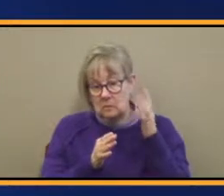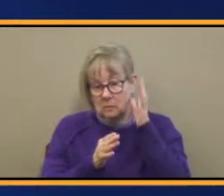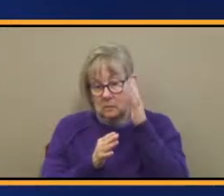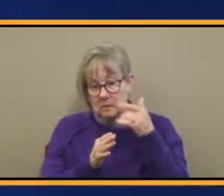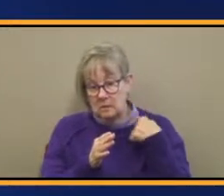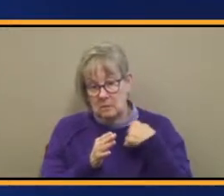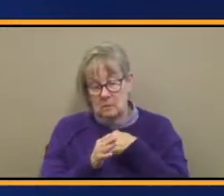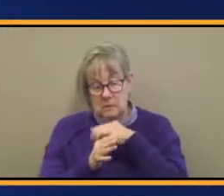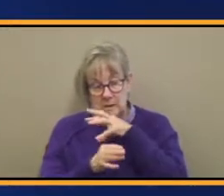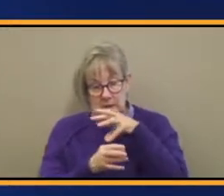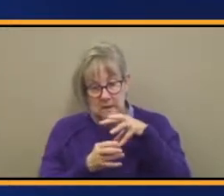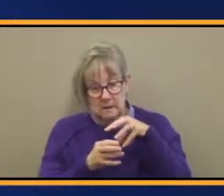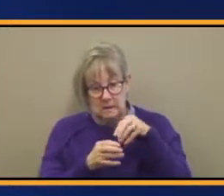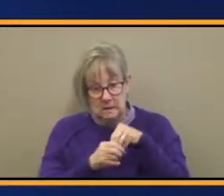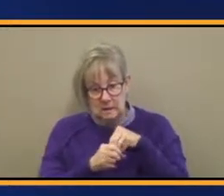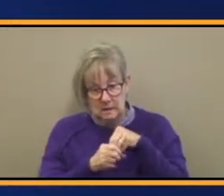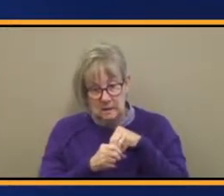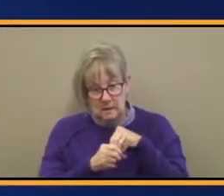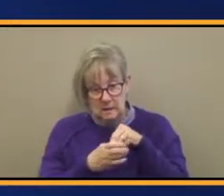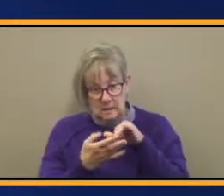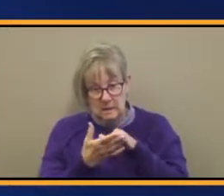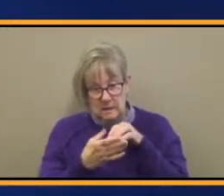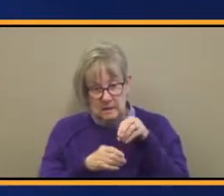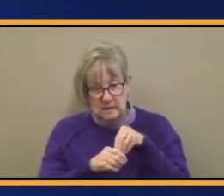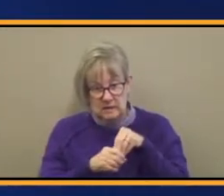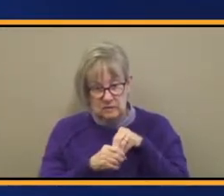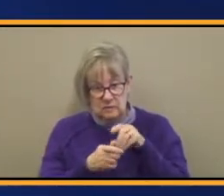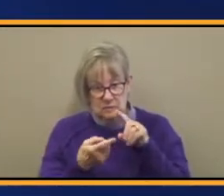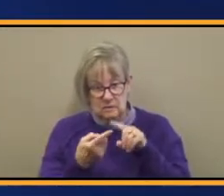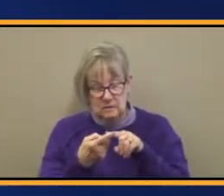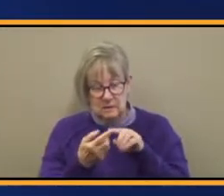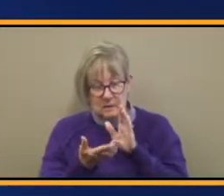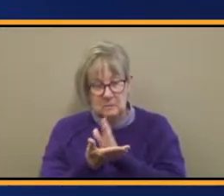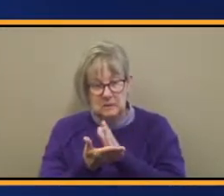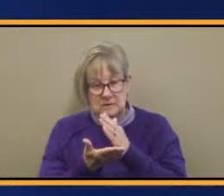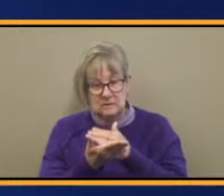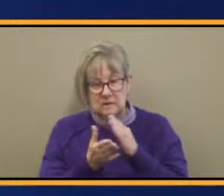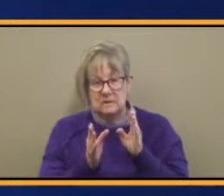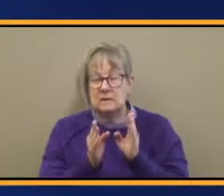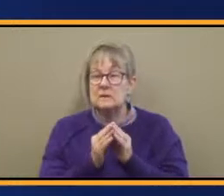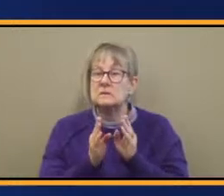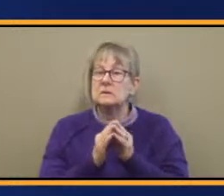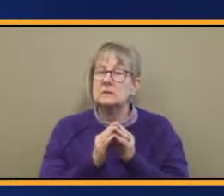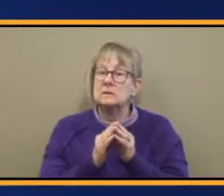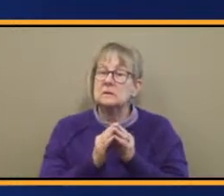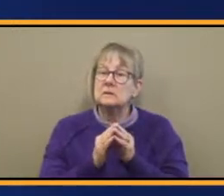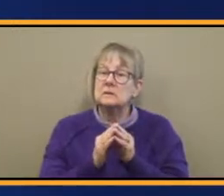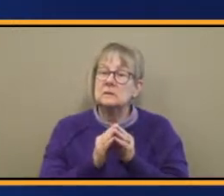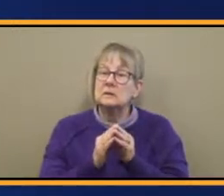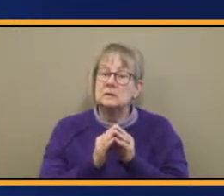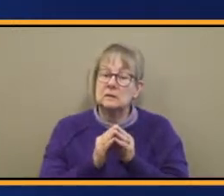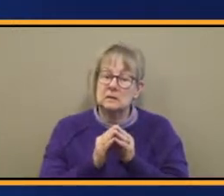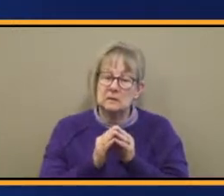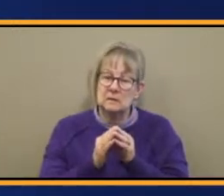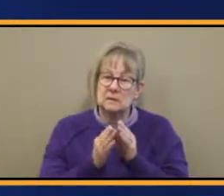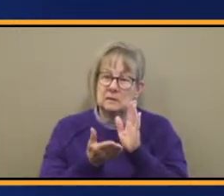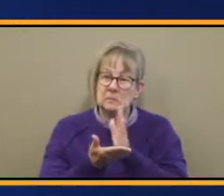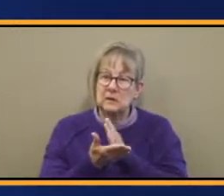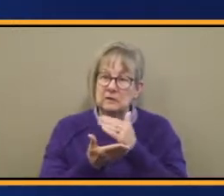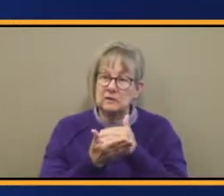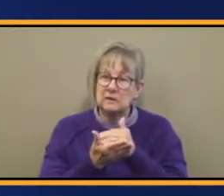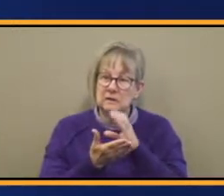to integrate that into this budget session? Or budget cycle, I guess.